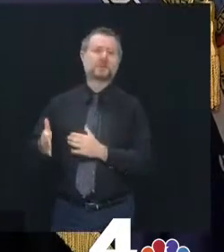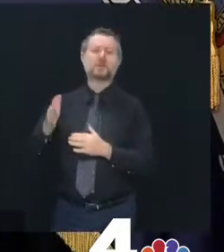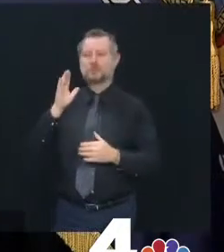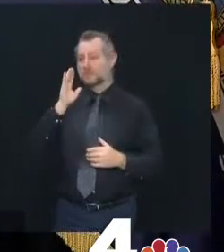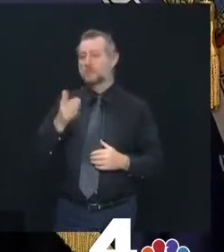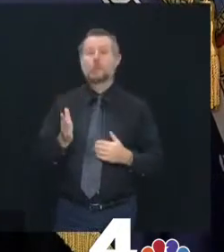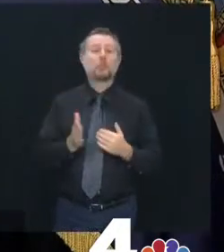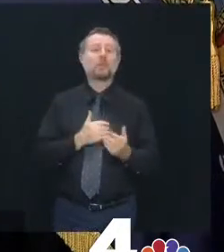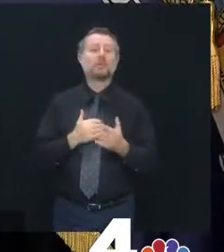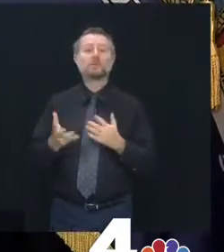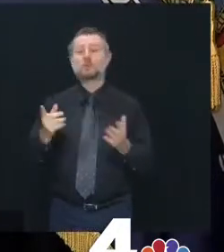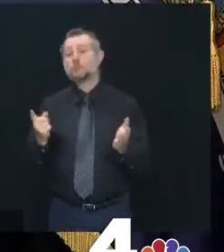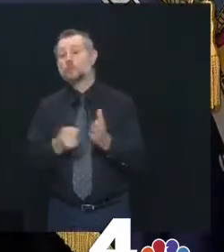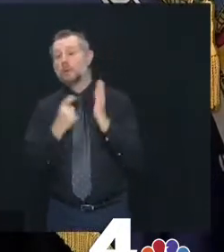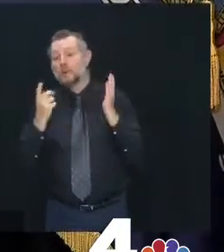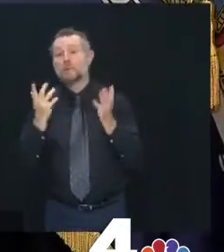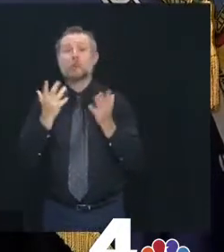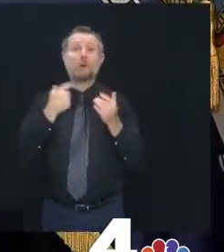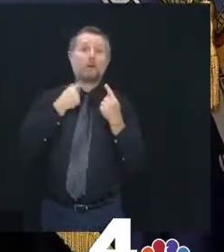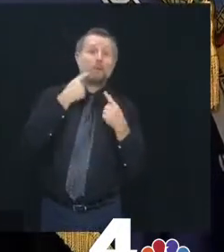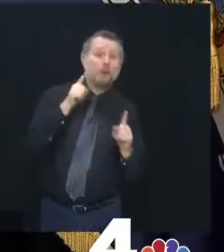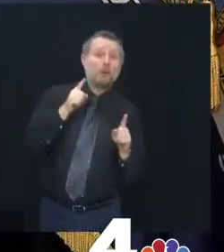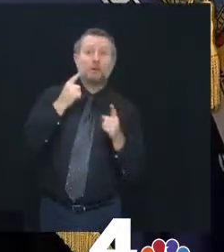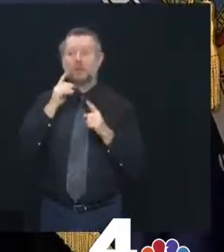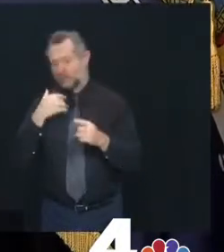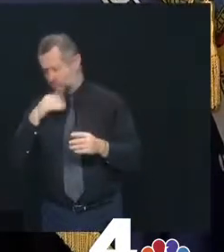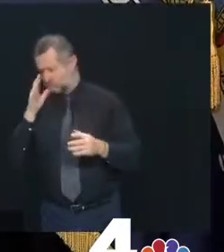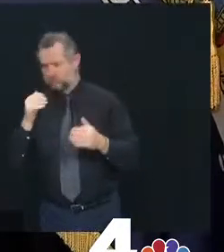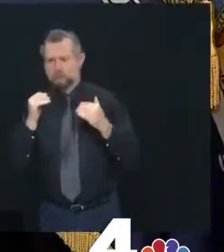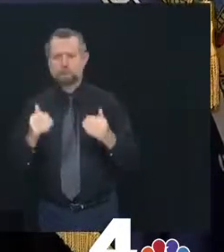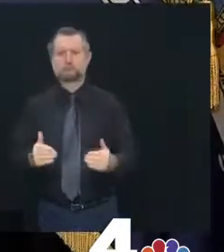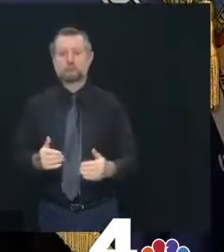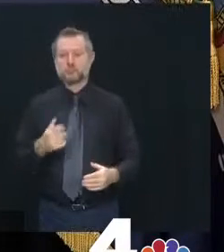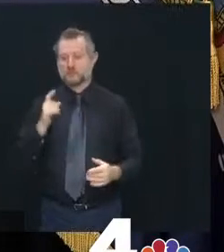it. As soon as I figure out what they want us to